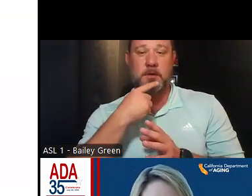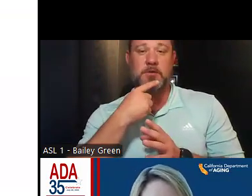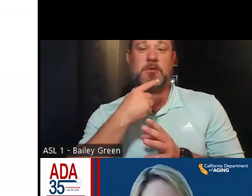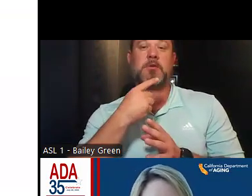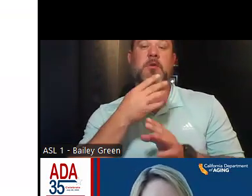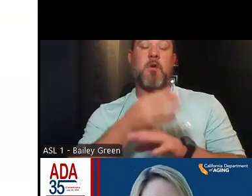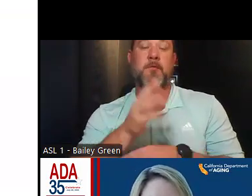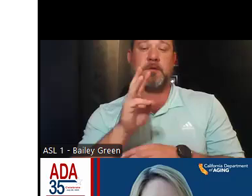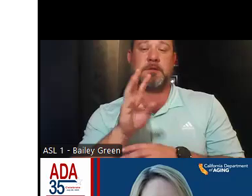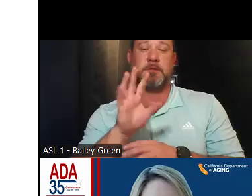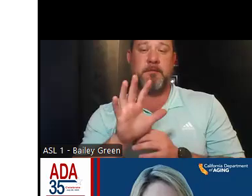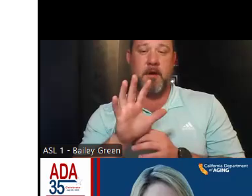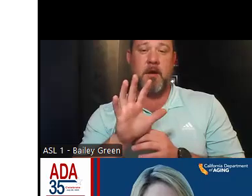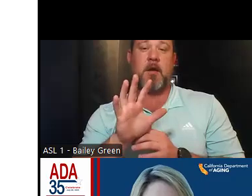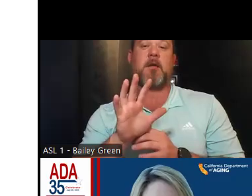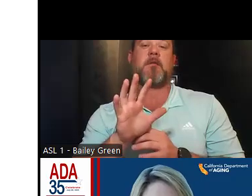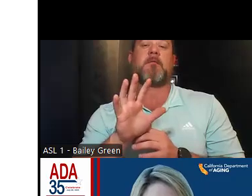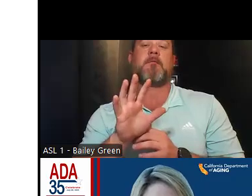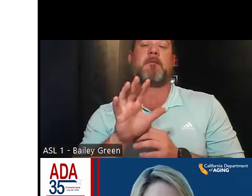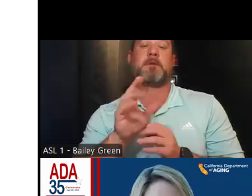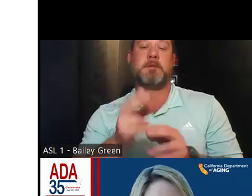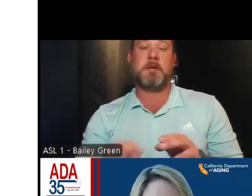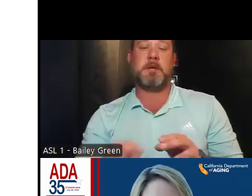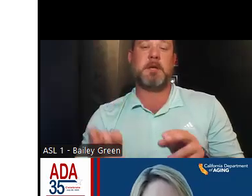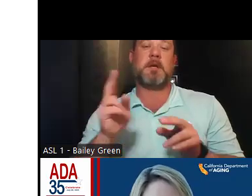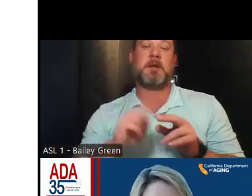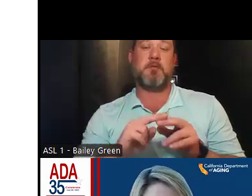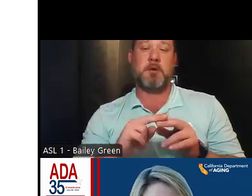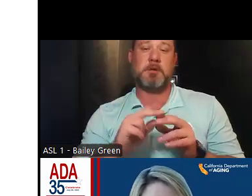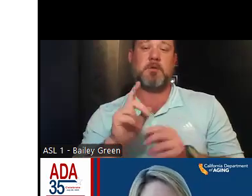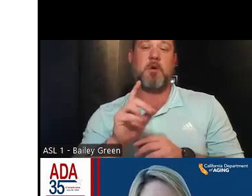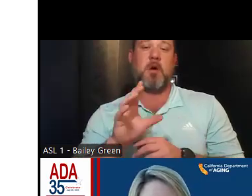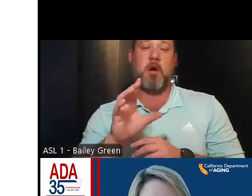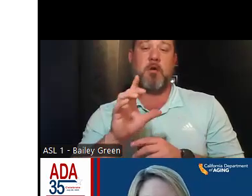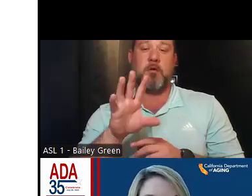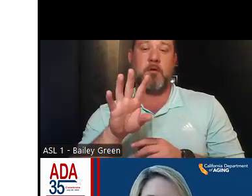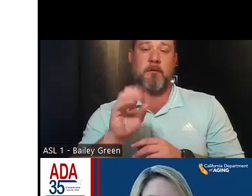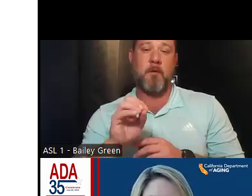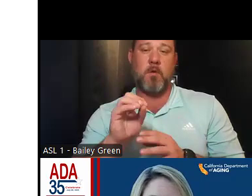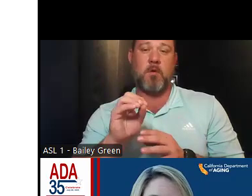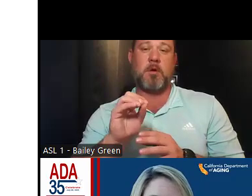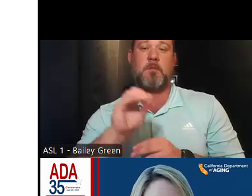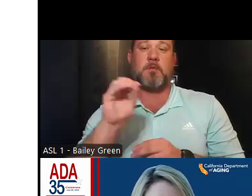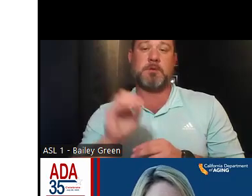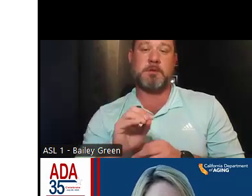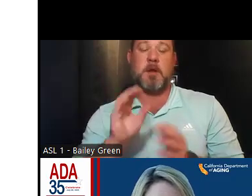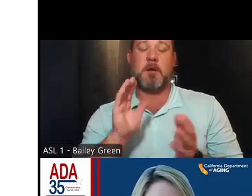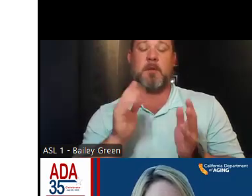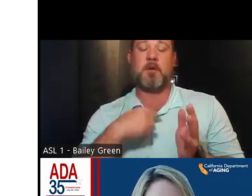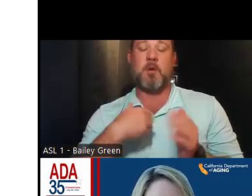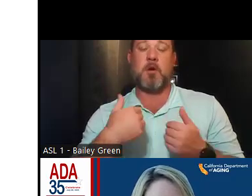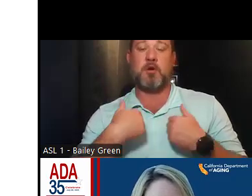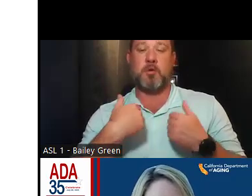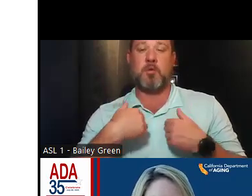over 65, is dramatically increasing upwards to almost 140% compared to our youth